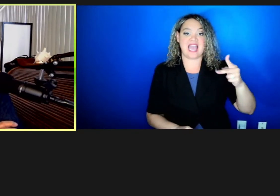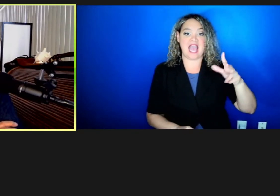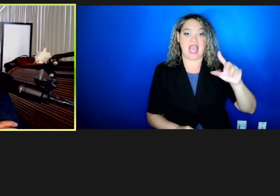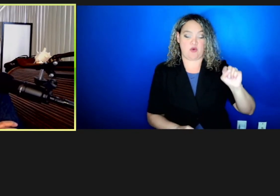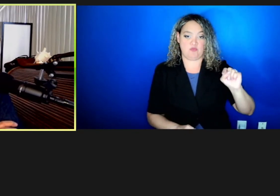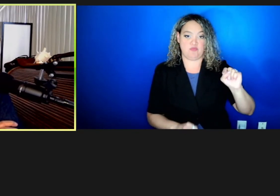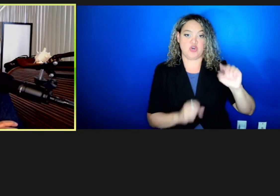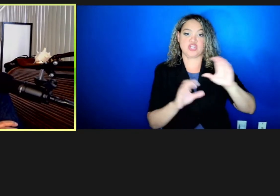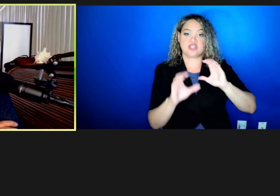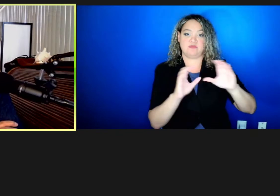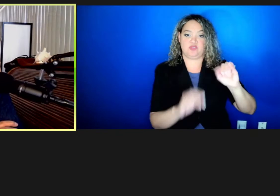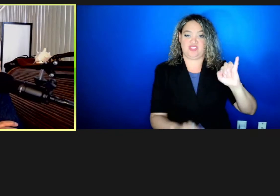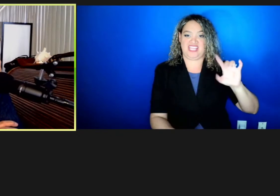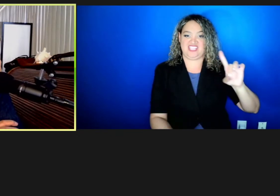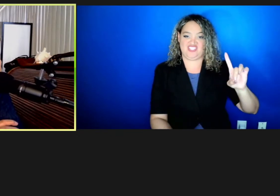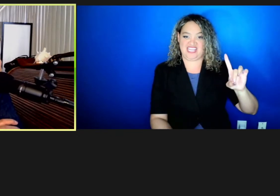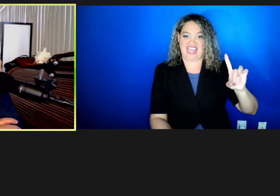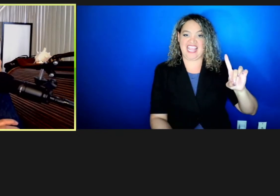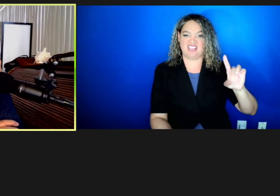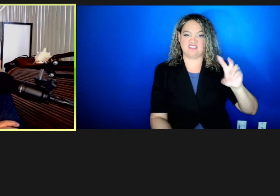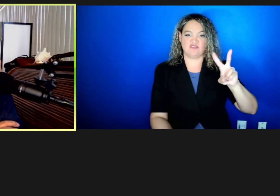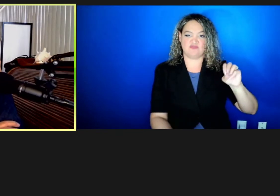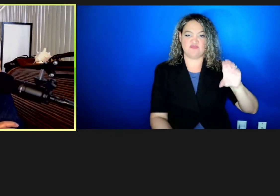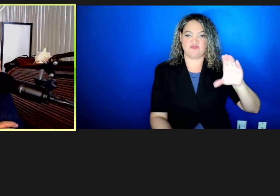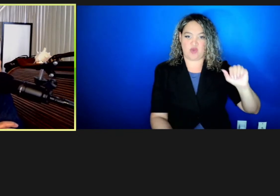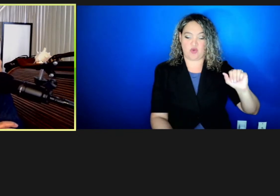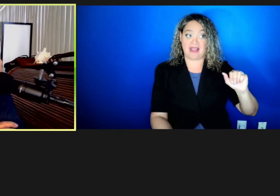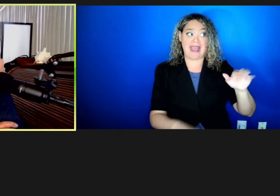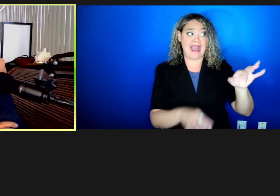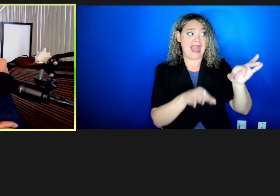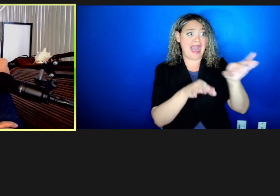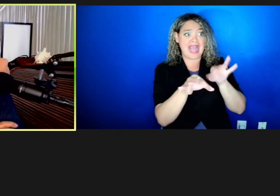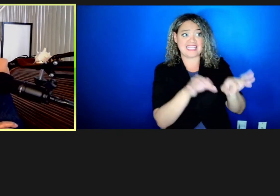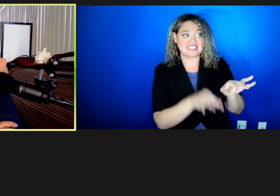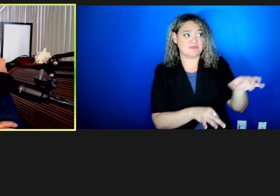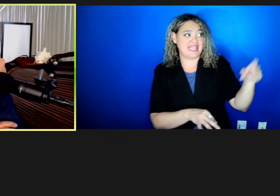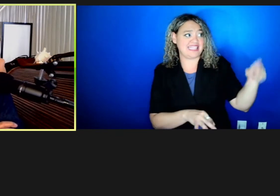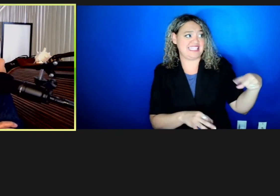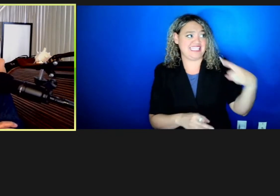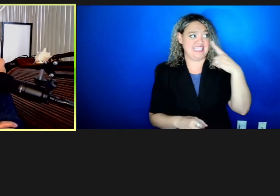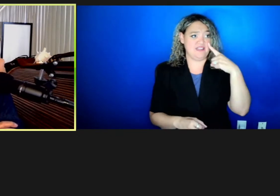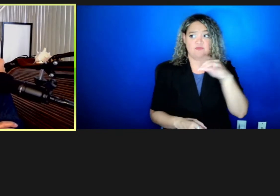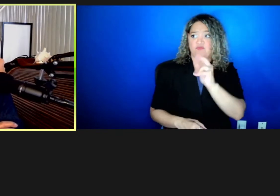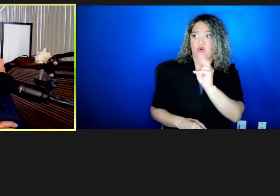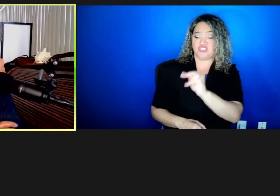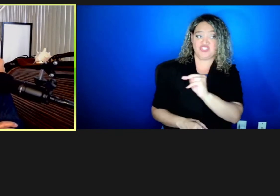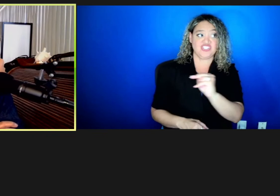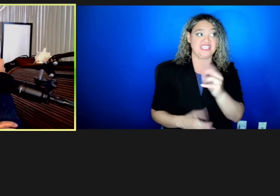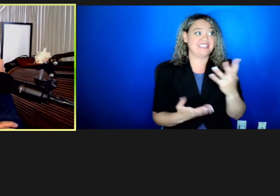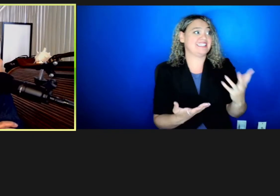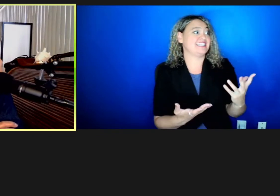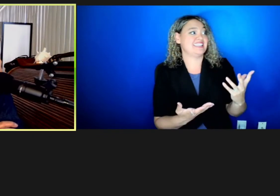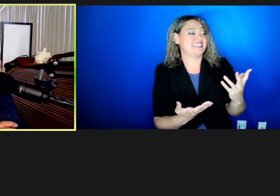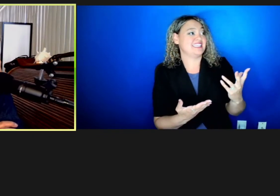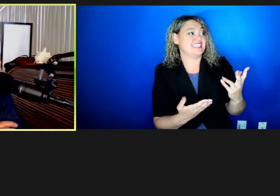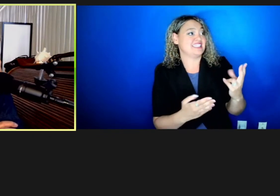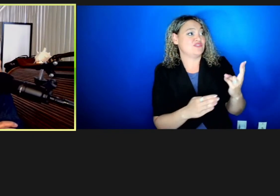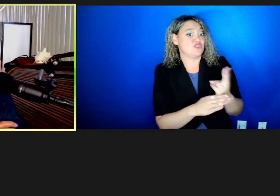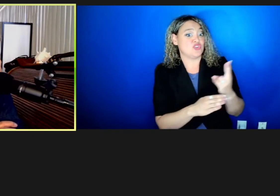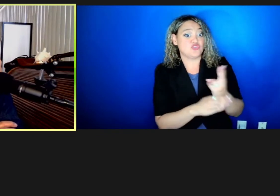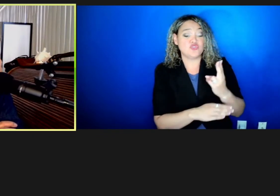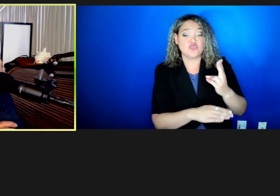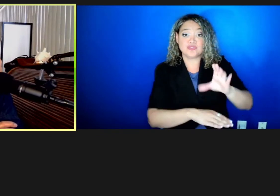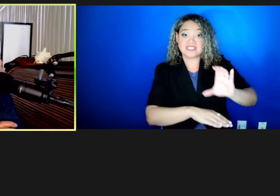aids. I explained Jean's dire need and her inability to any longer use a computer